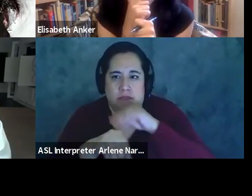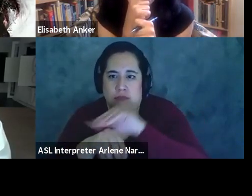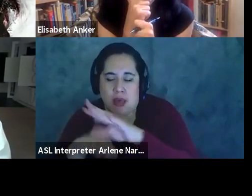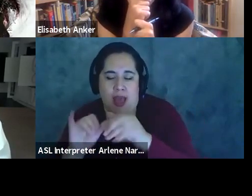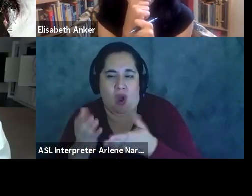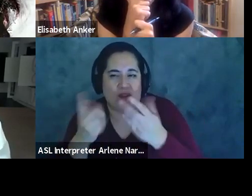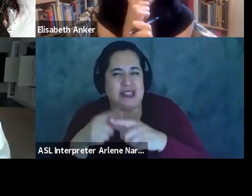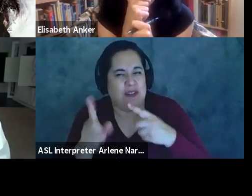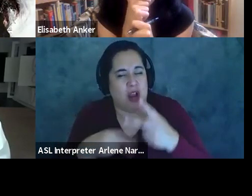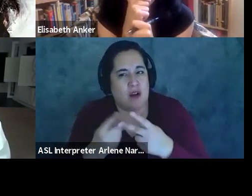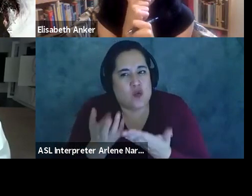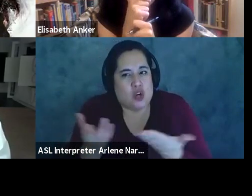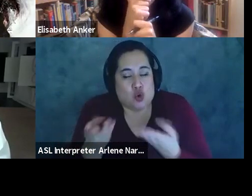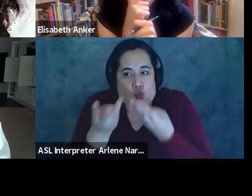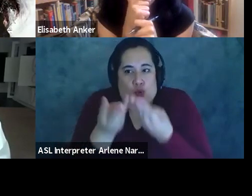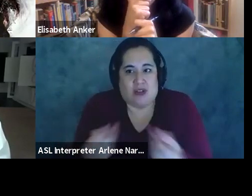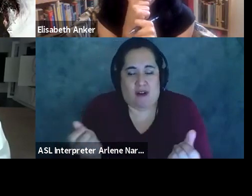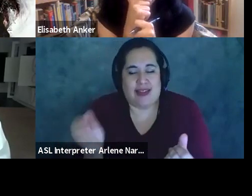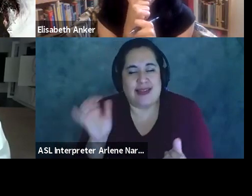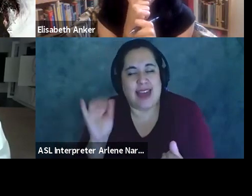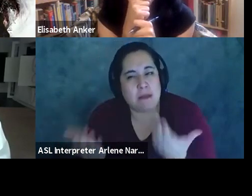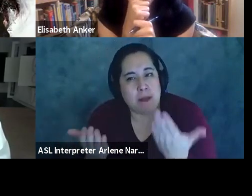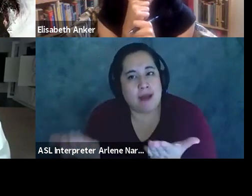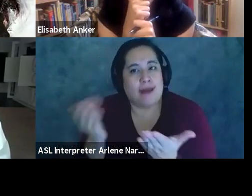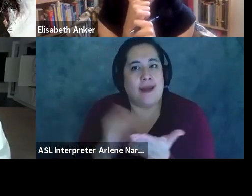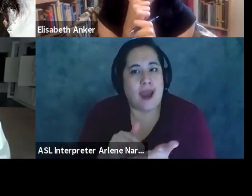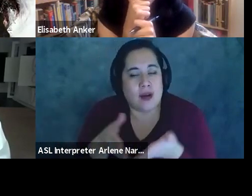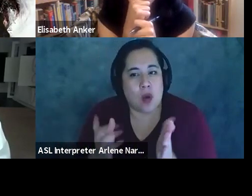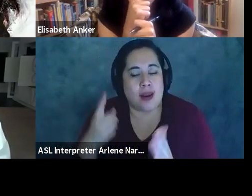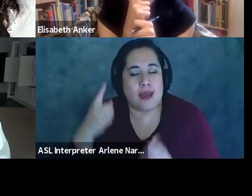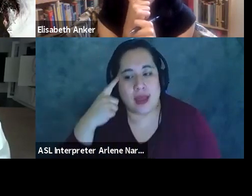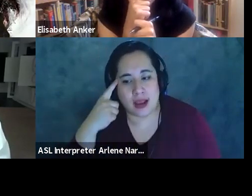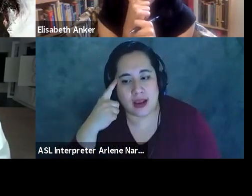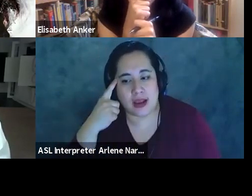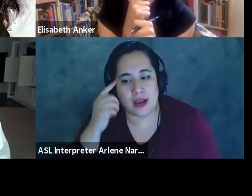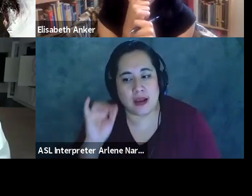resources for resolving them, might be, again, a way of thinking about